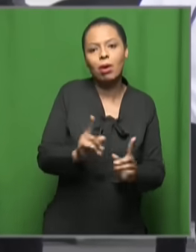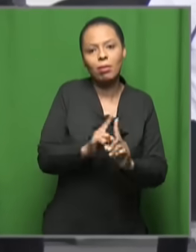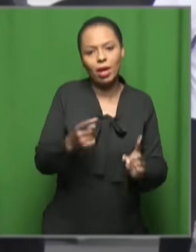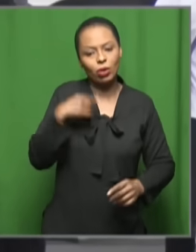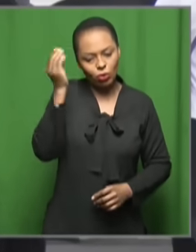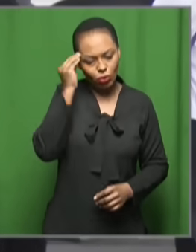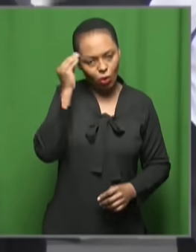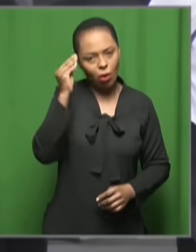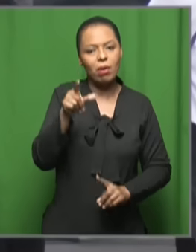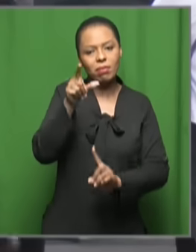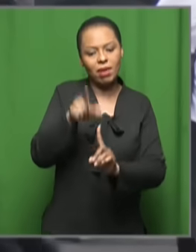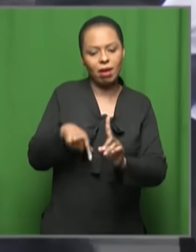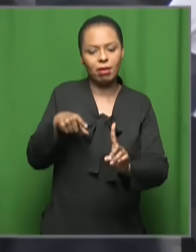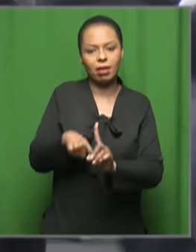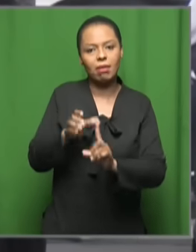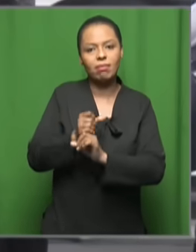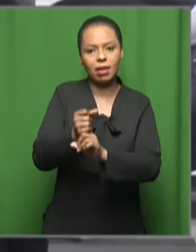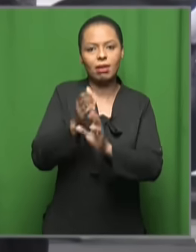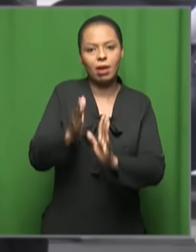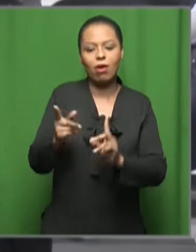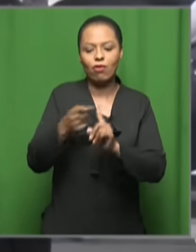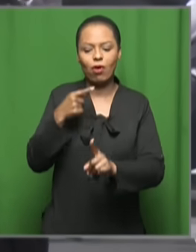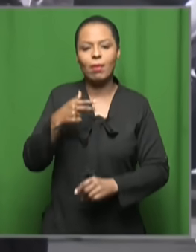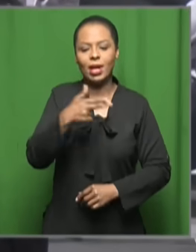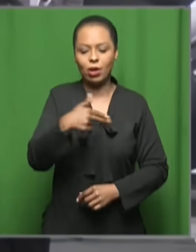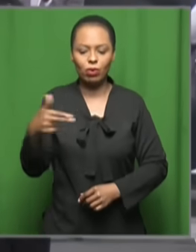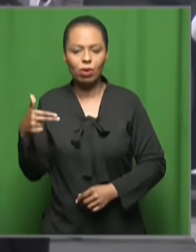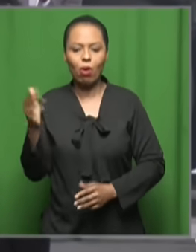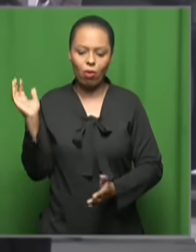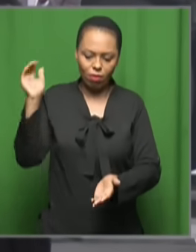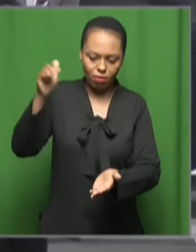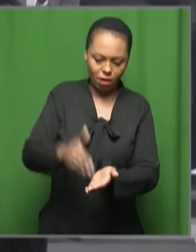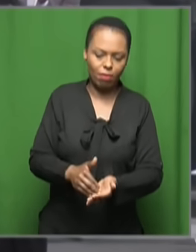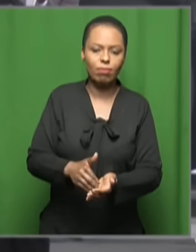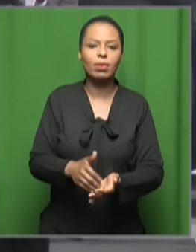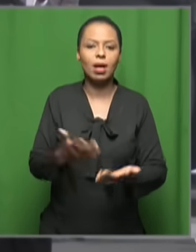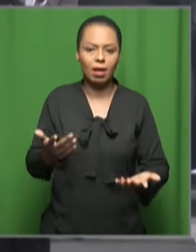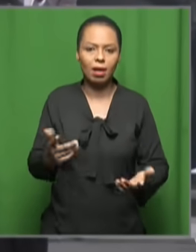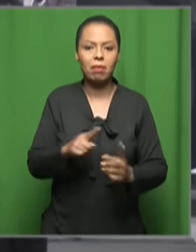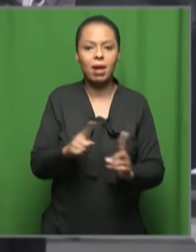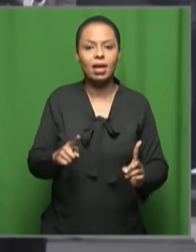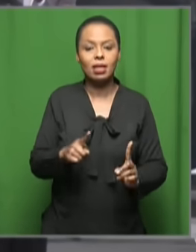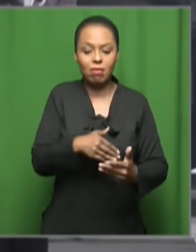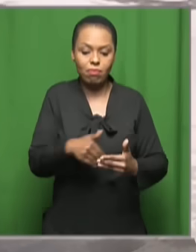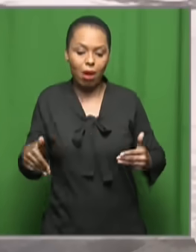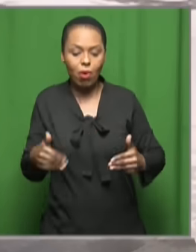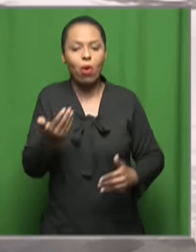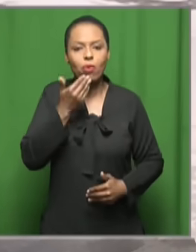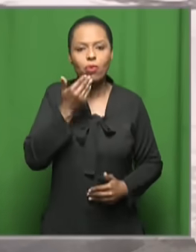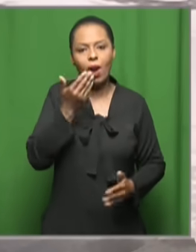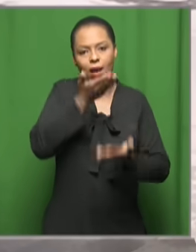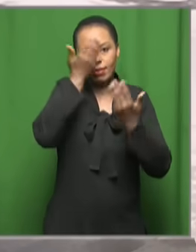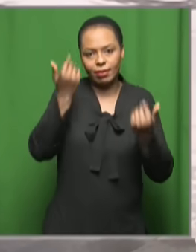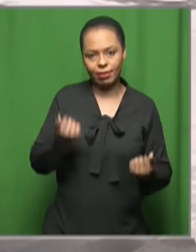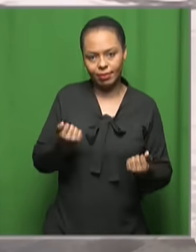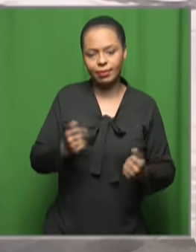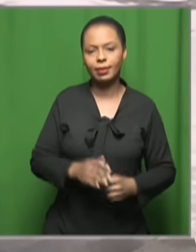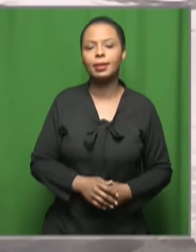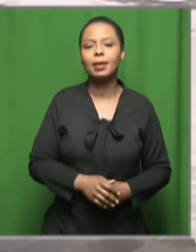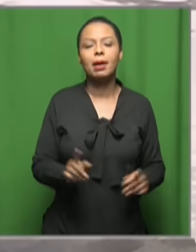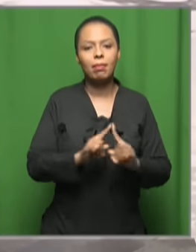that has just arrived. So we'll make sure that we confirm that with our teams on the ground as soon as possible, as we continue, of course, to have